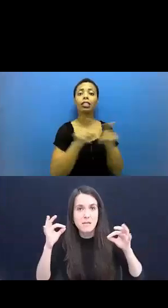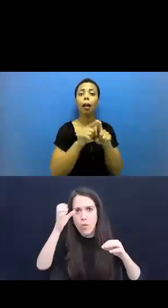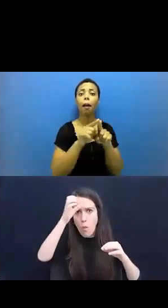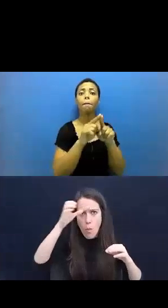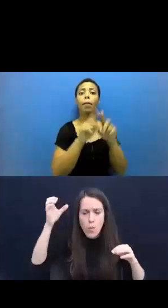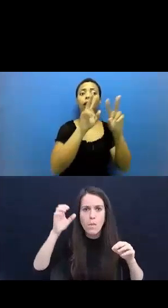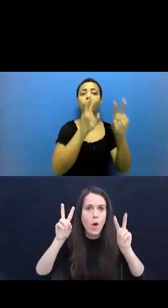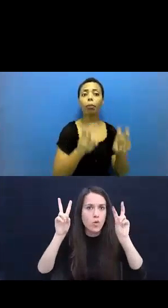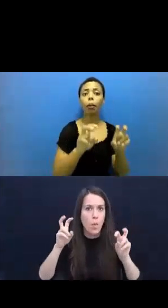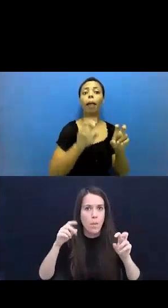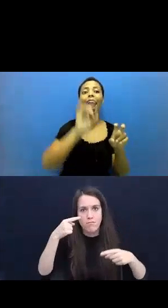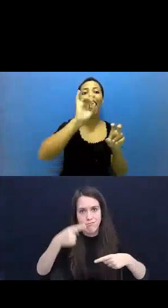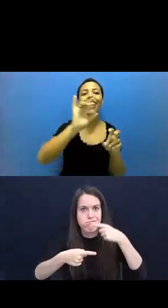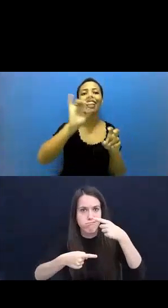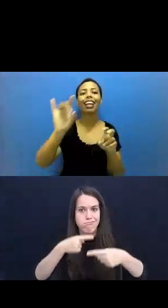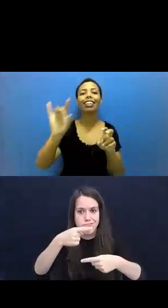one.